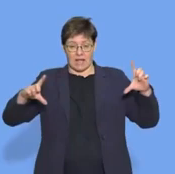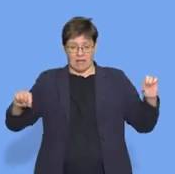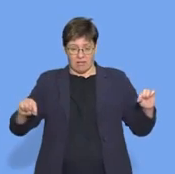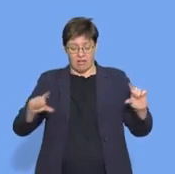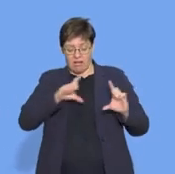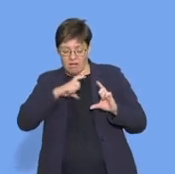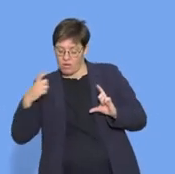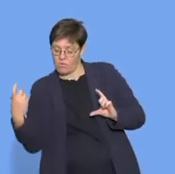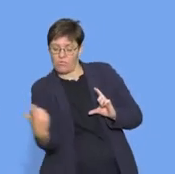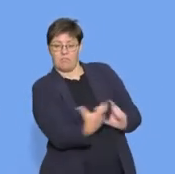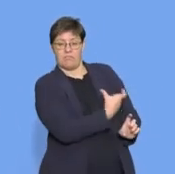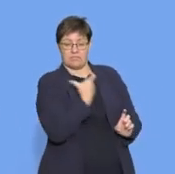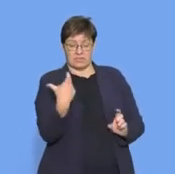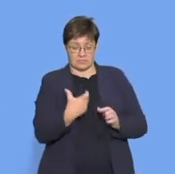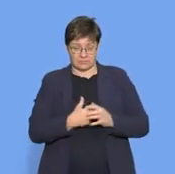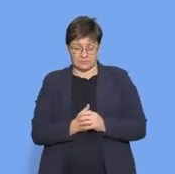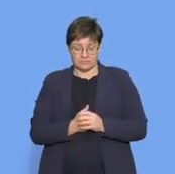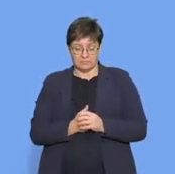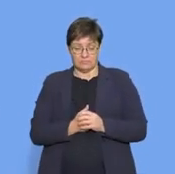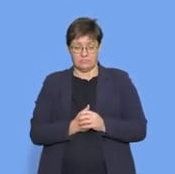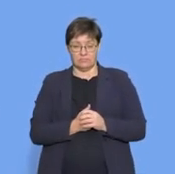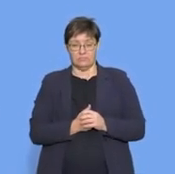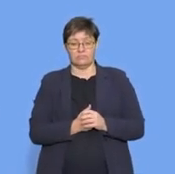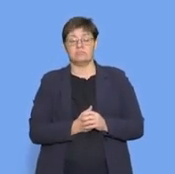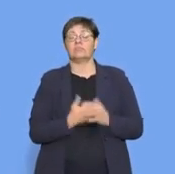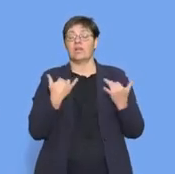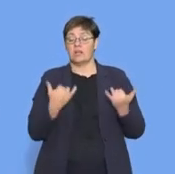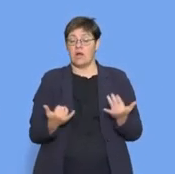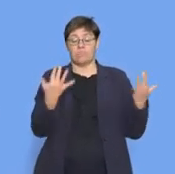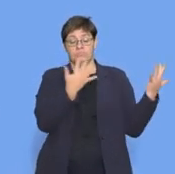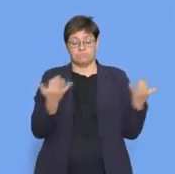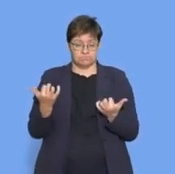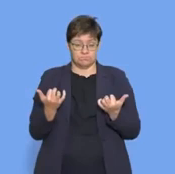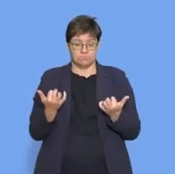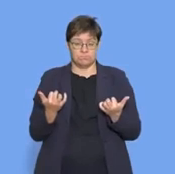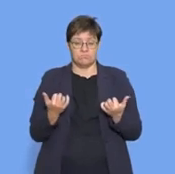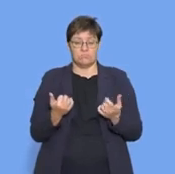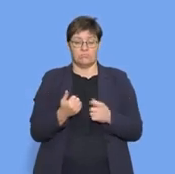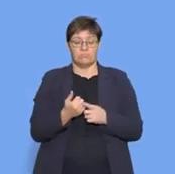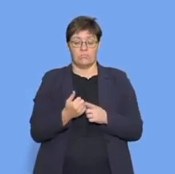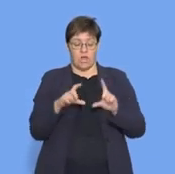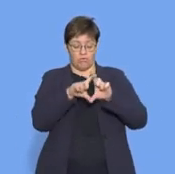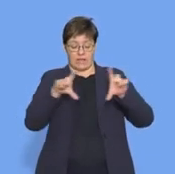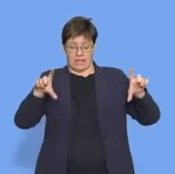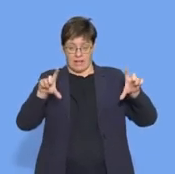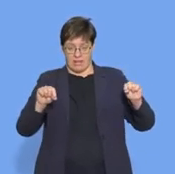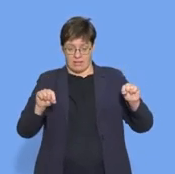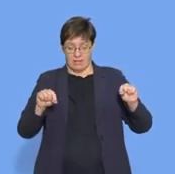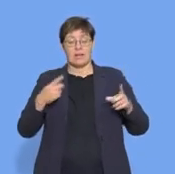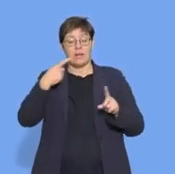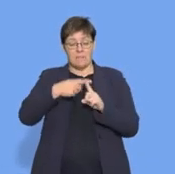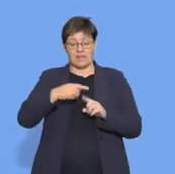wraps around it. So now we have to calculate the area of the